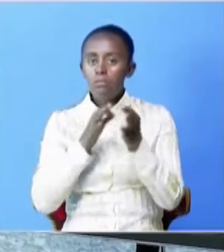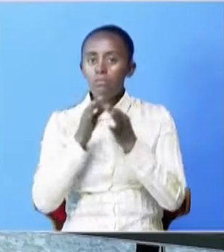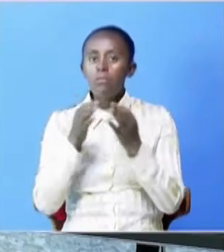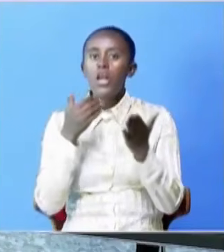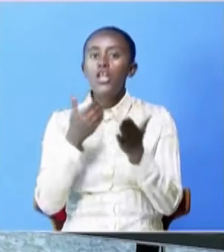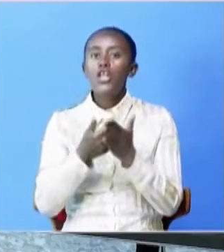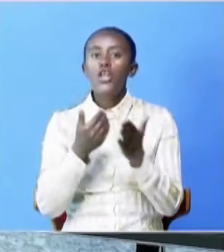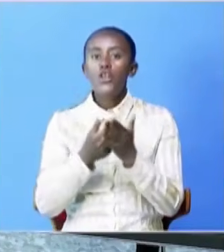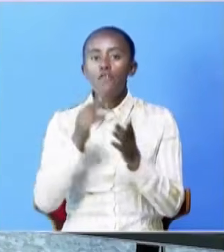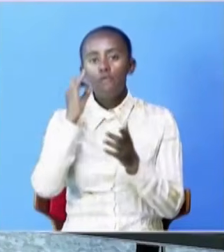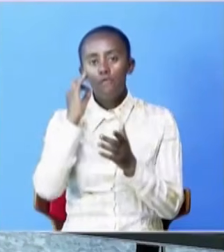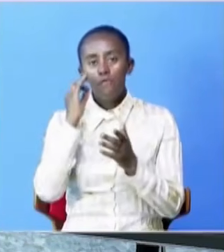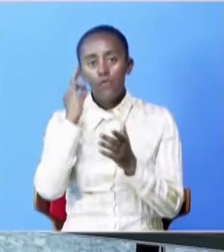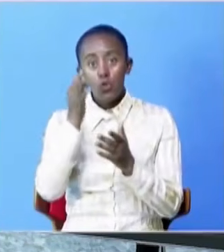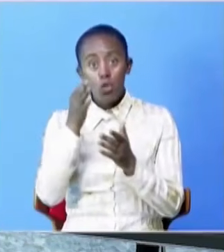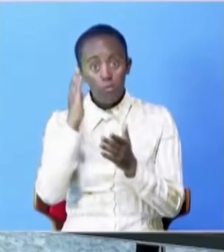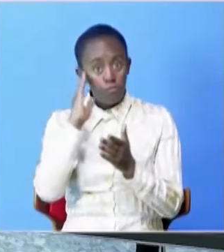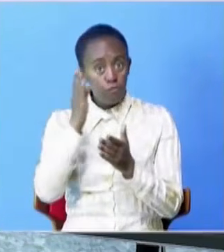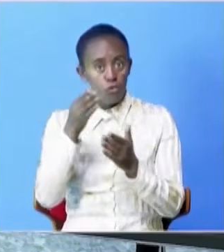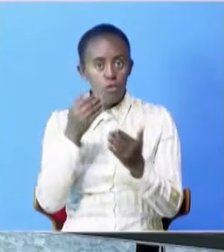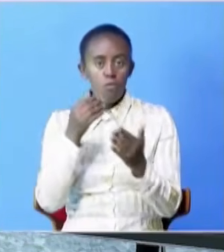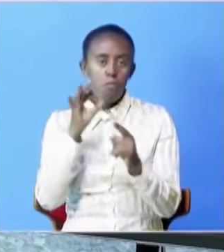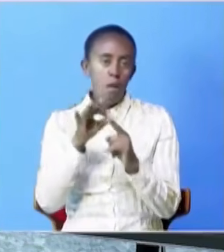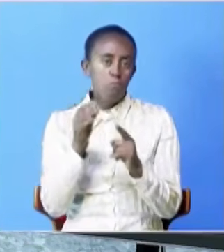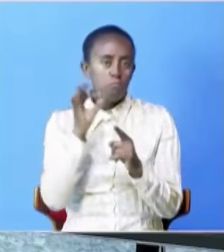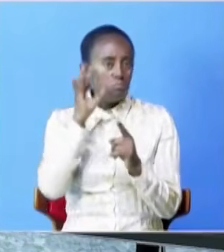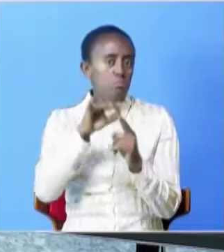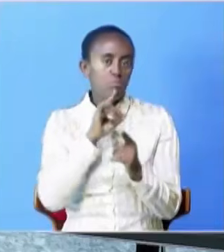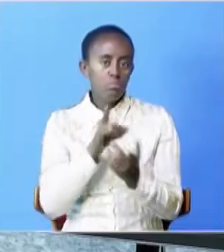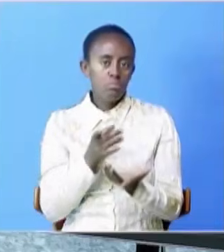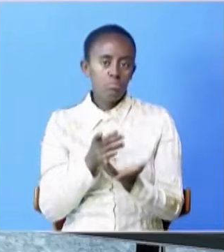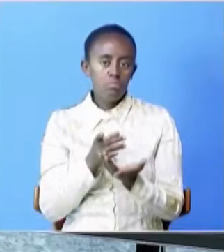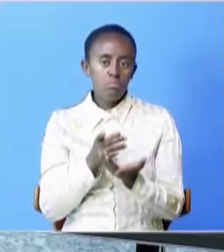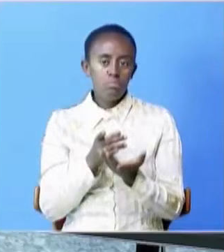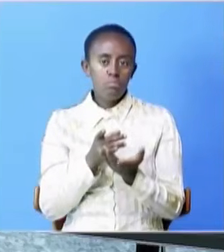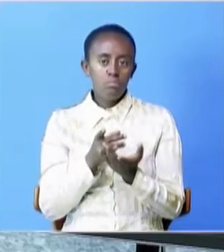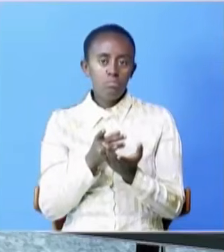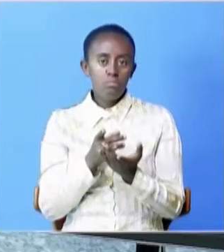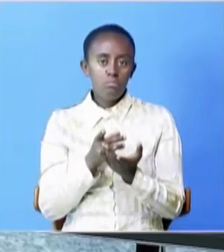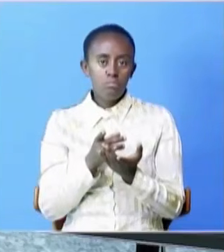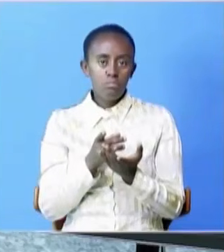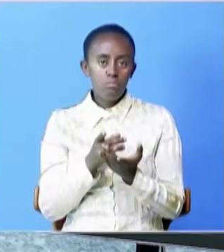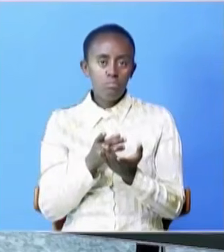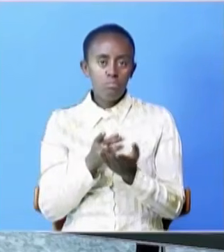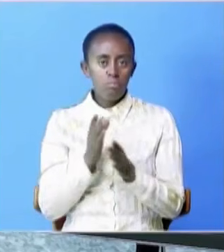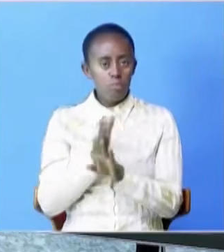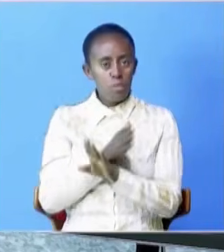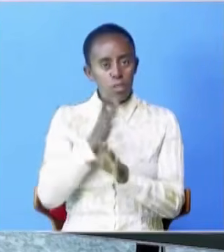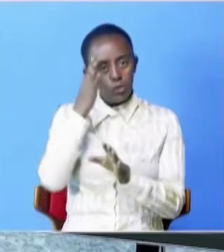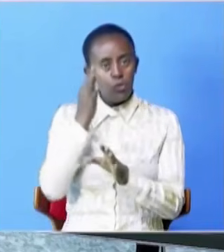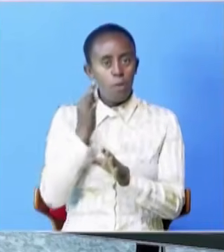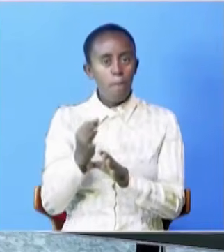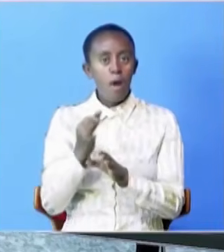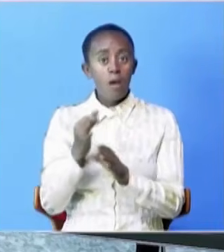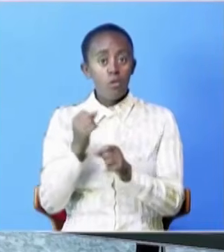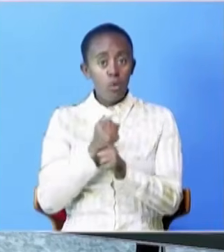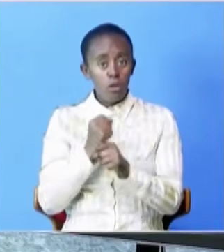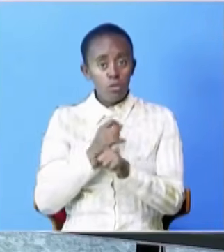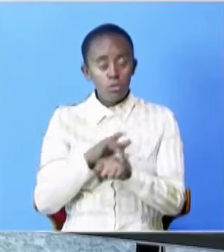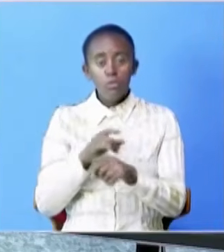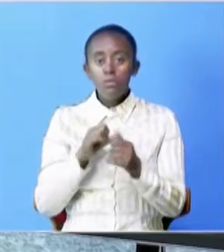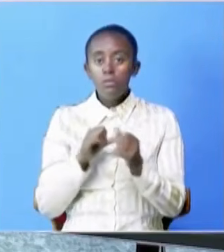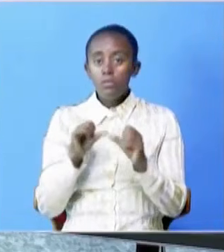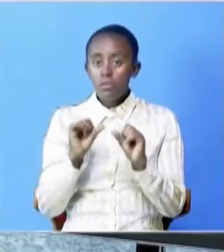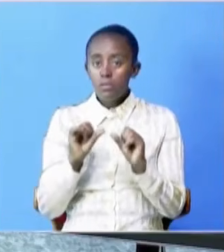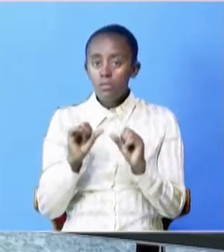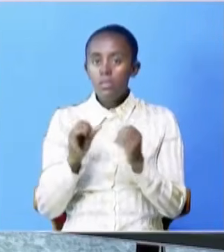future plans. It is a plan. So if that is the case, then, or a predetermined action, then we